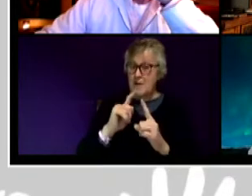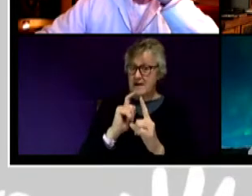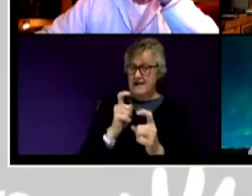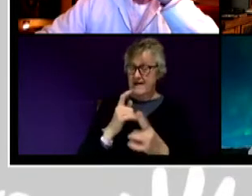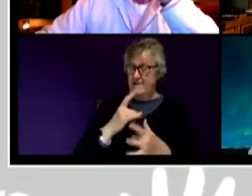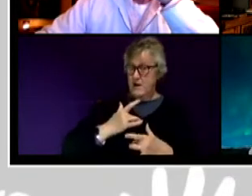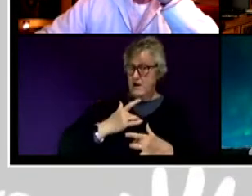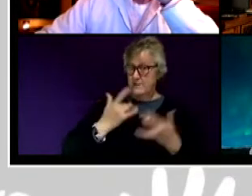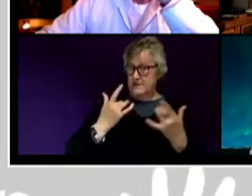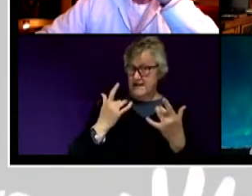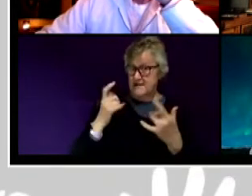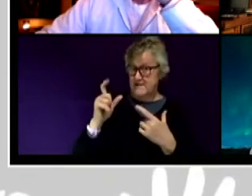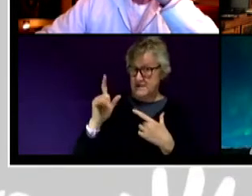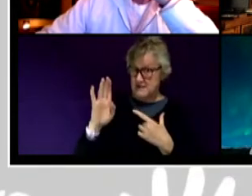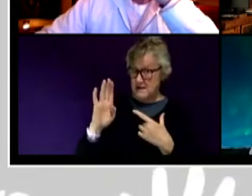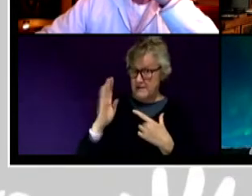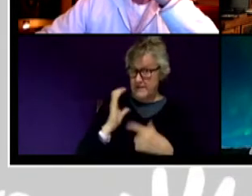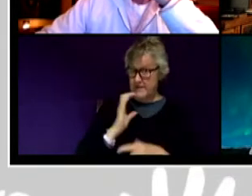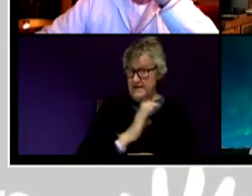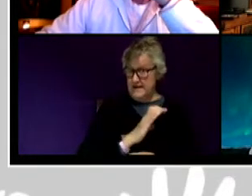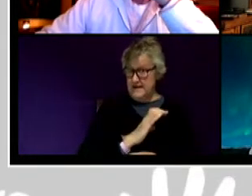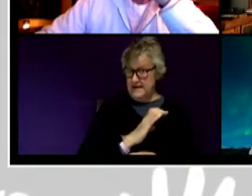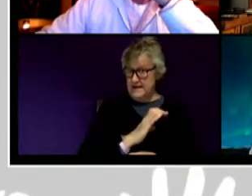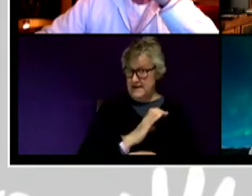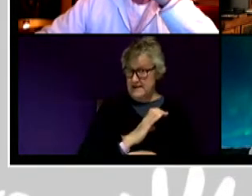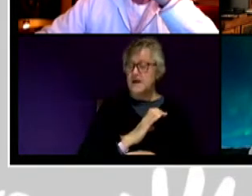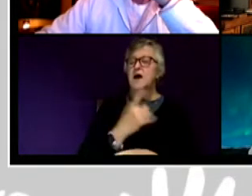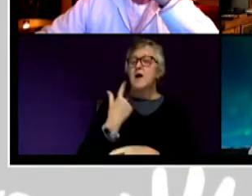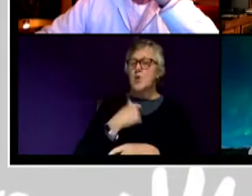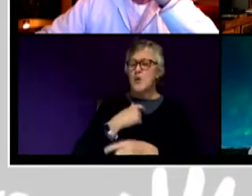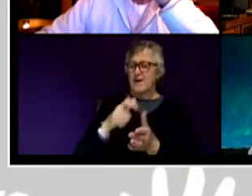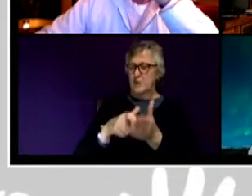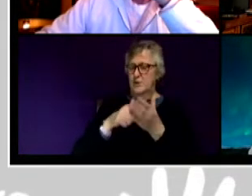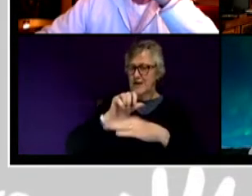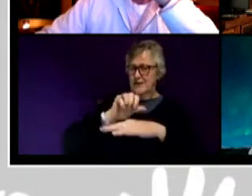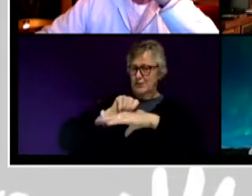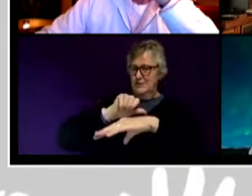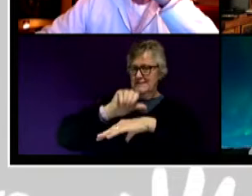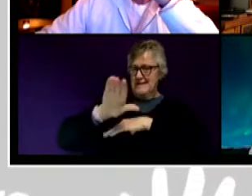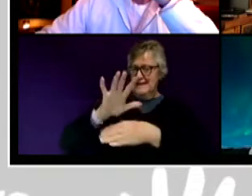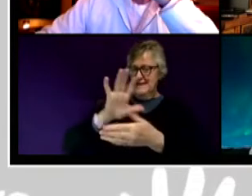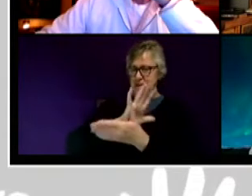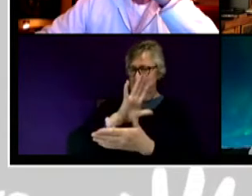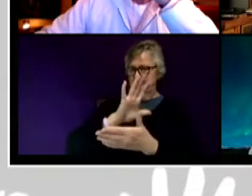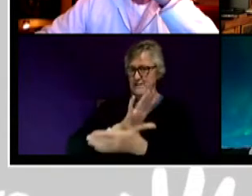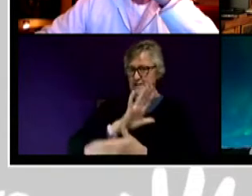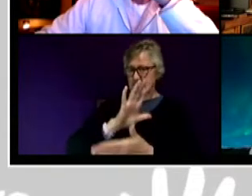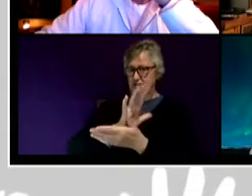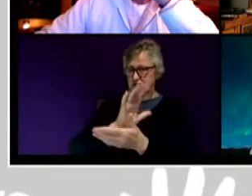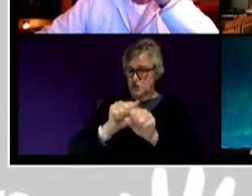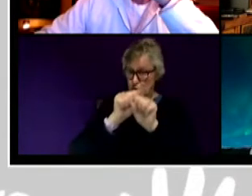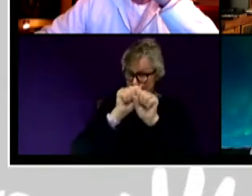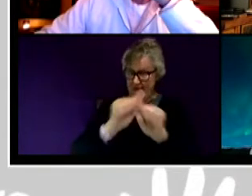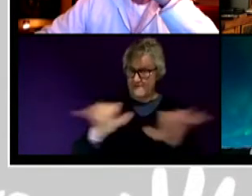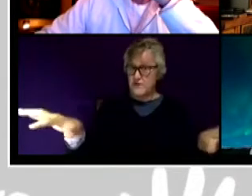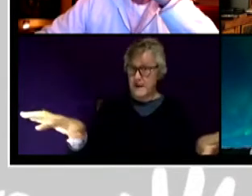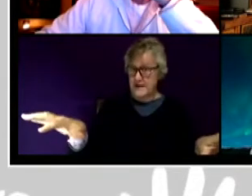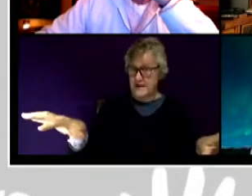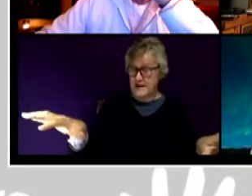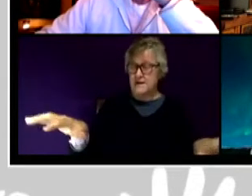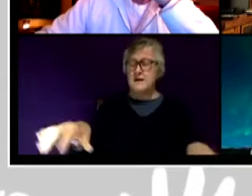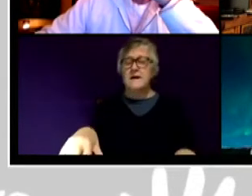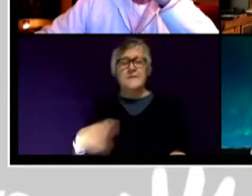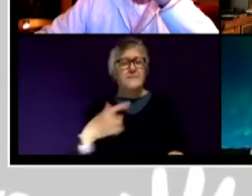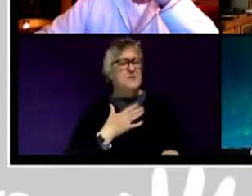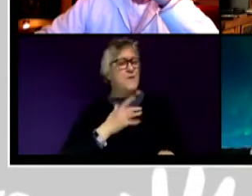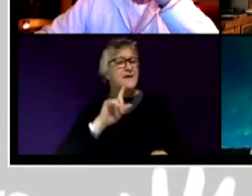subcommittees, that we send a document to everyone and we can advance on that. So my question is a